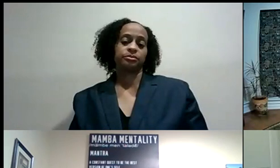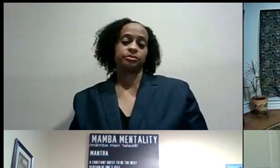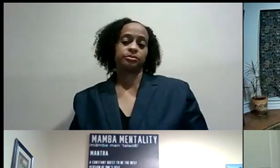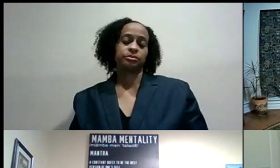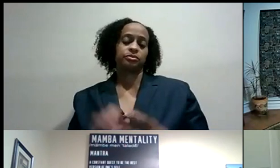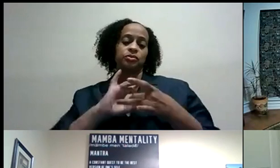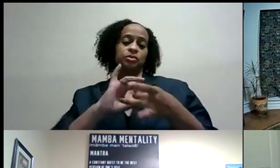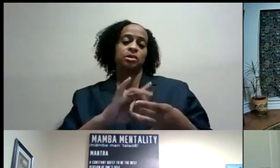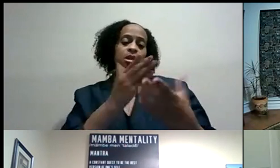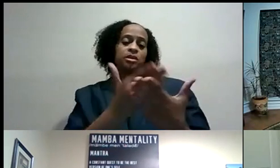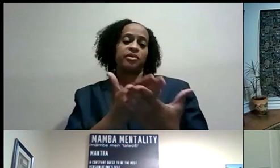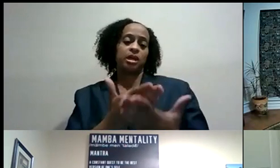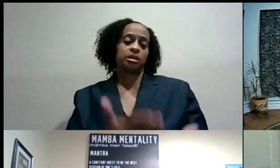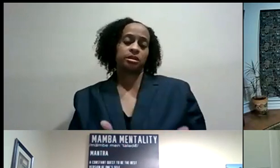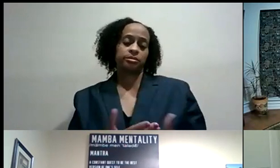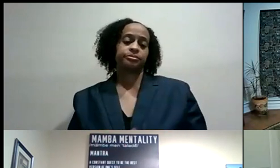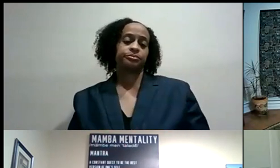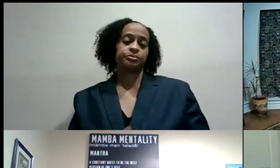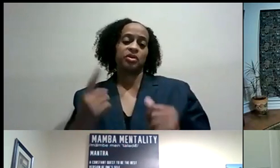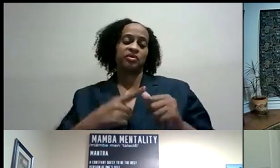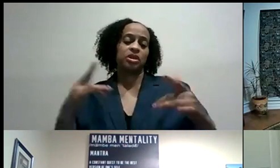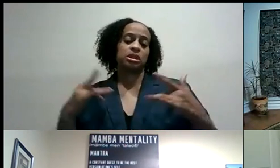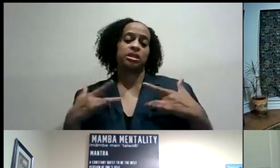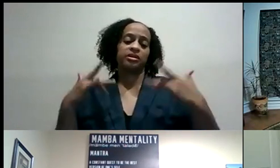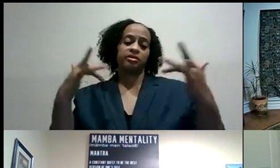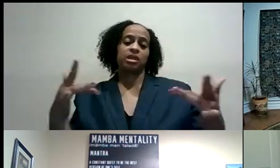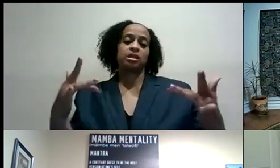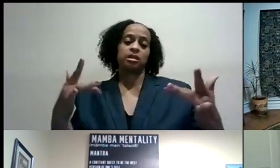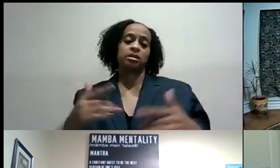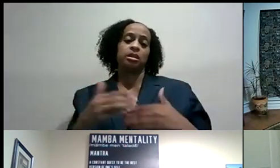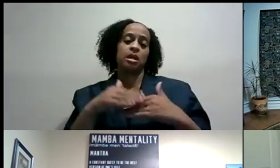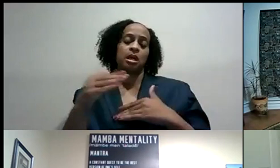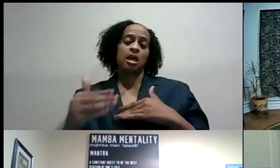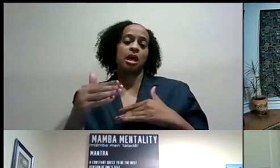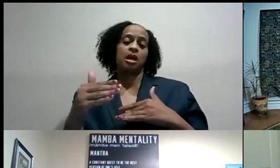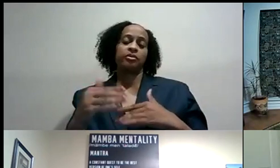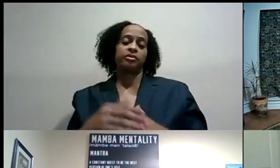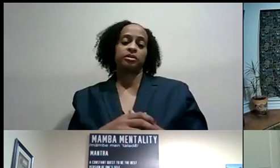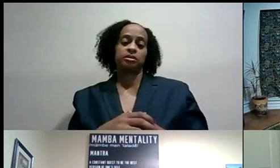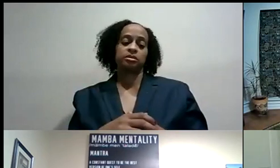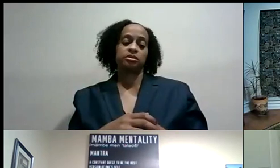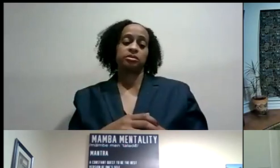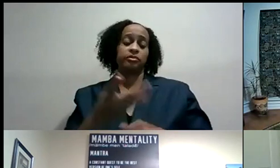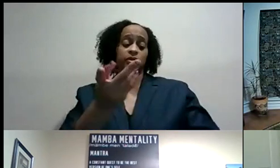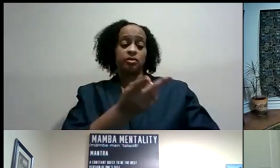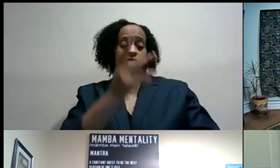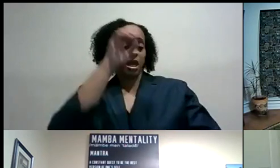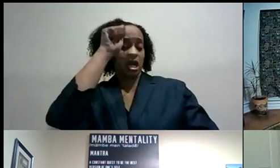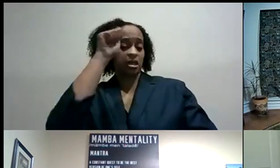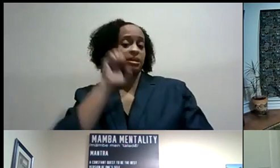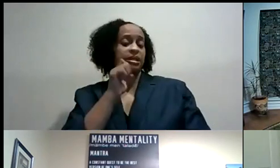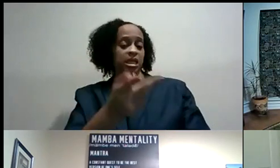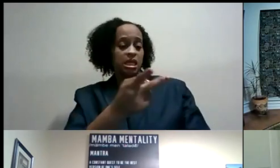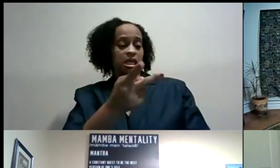relates to the fact that the first event after the expulsion from Eden of Adam and Eve in